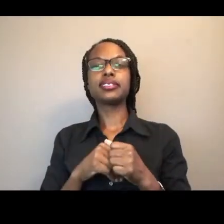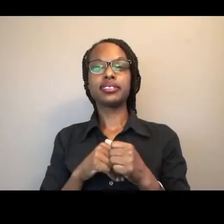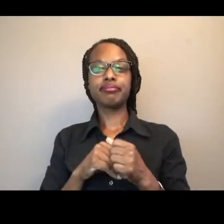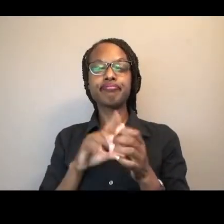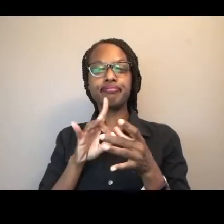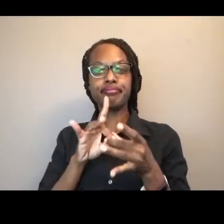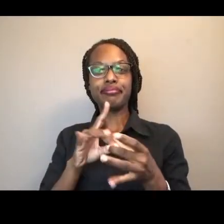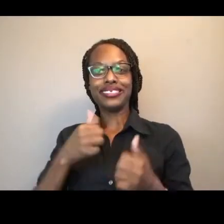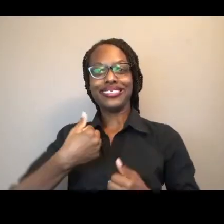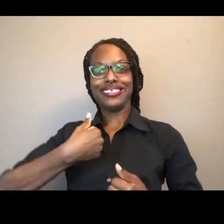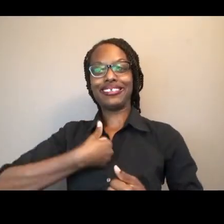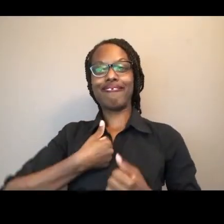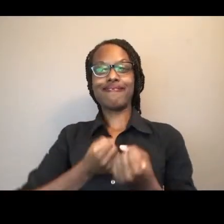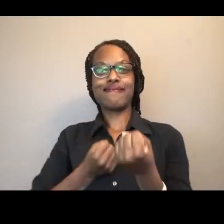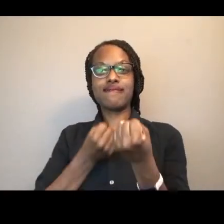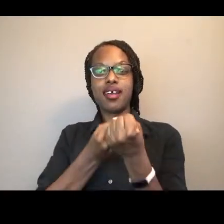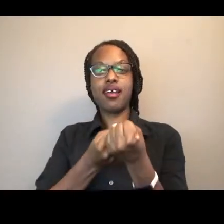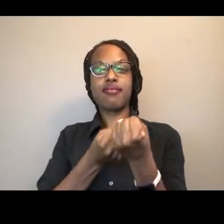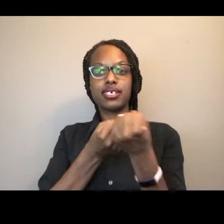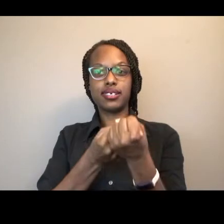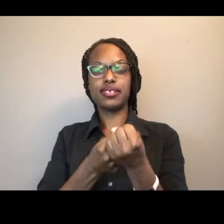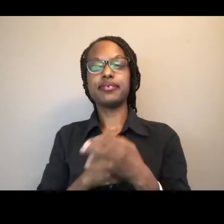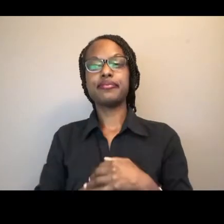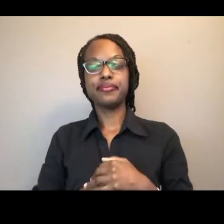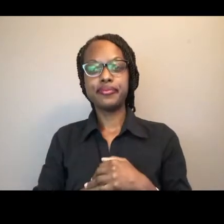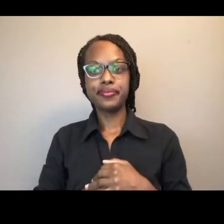called self-advocacy.